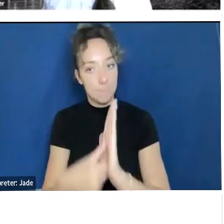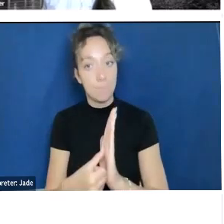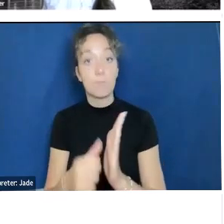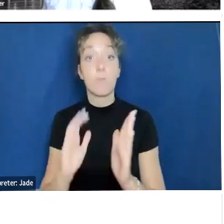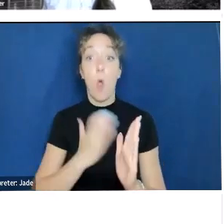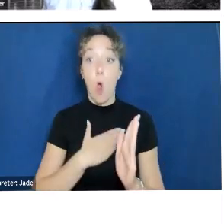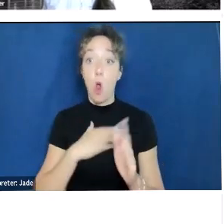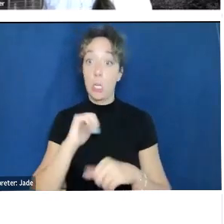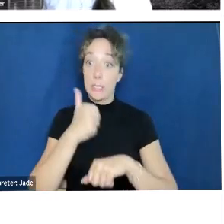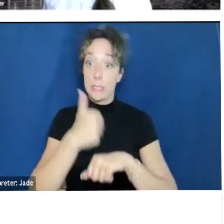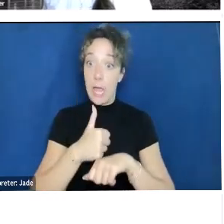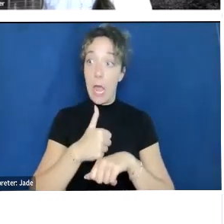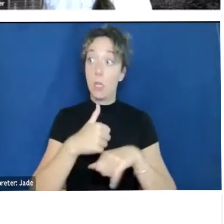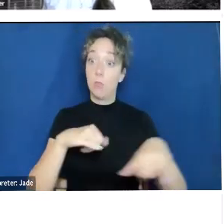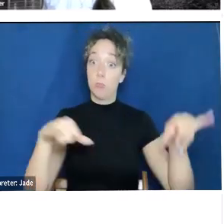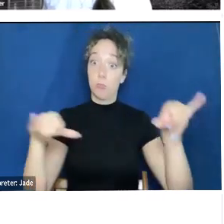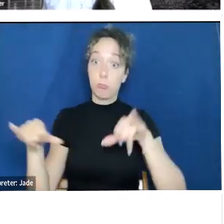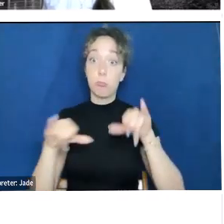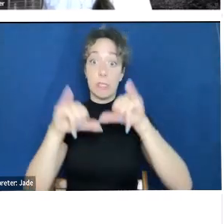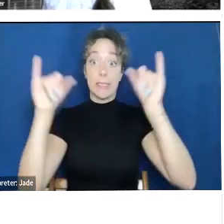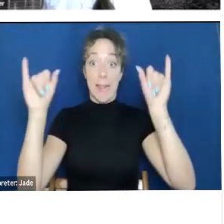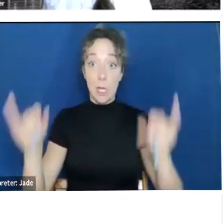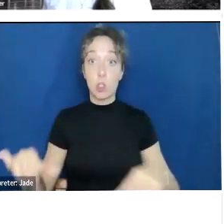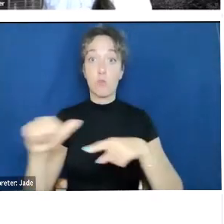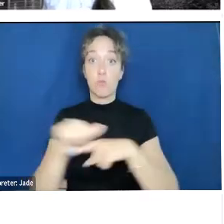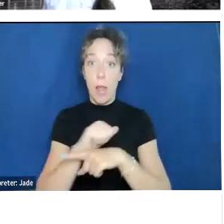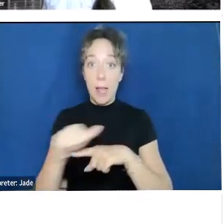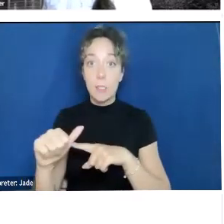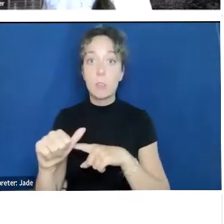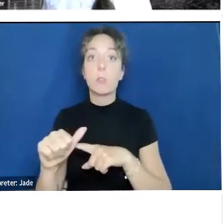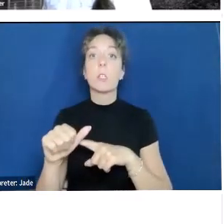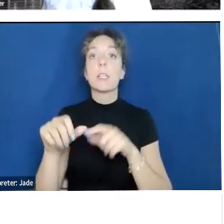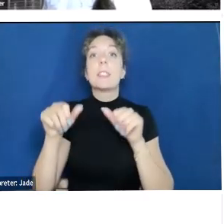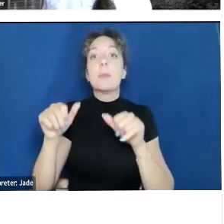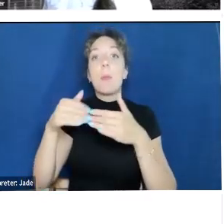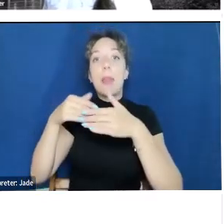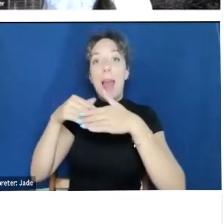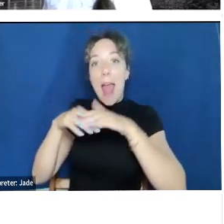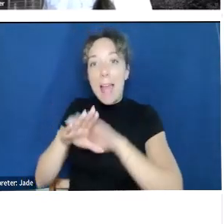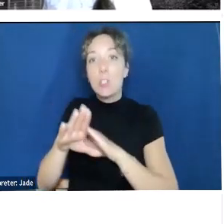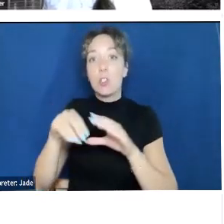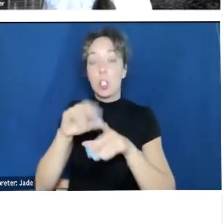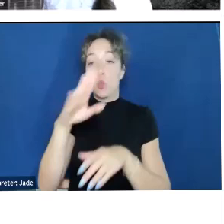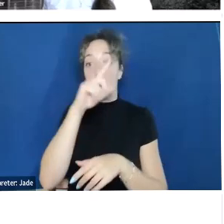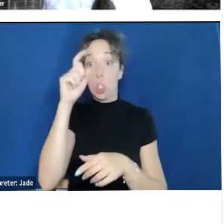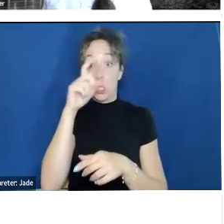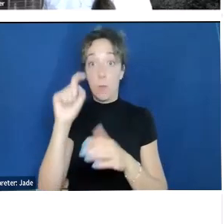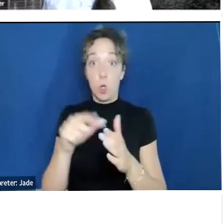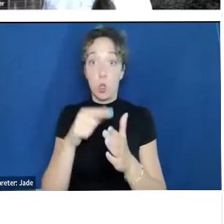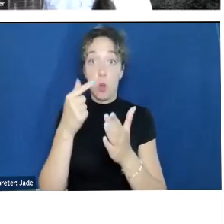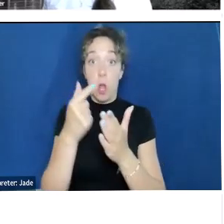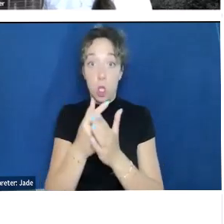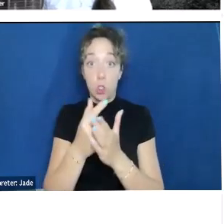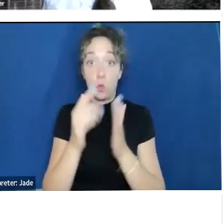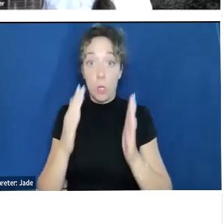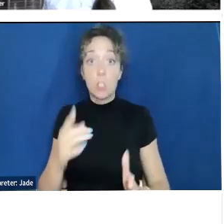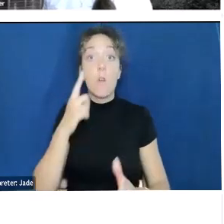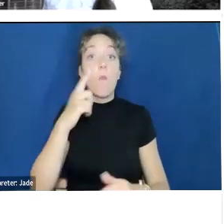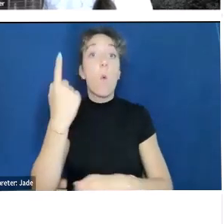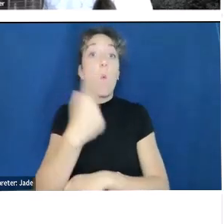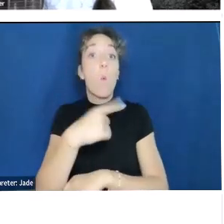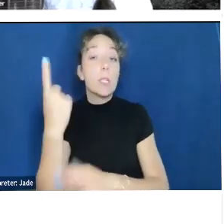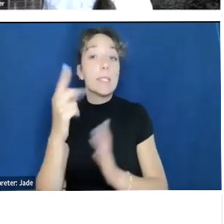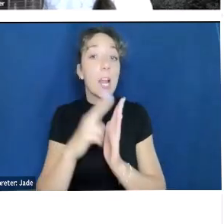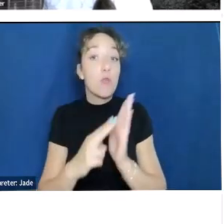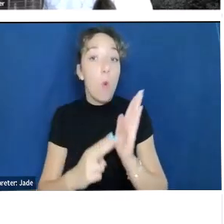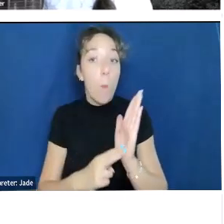to be able to enter in for your summer graduates that one-day enrollment and exit